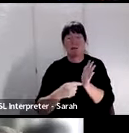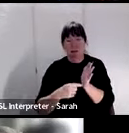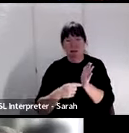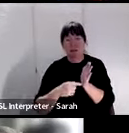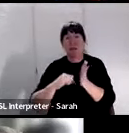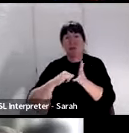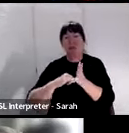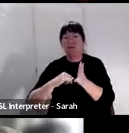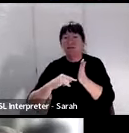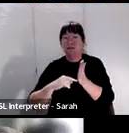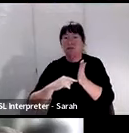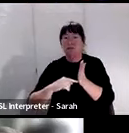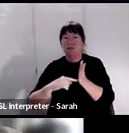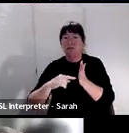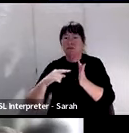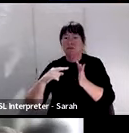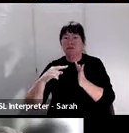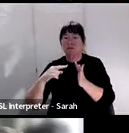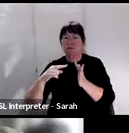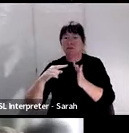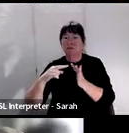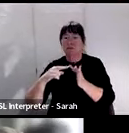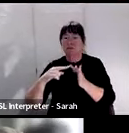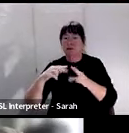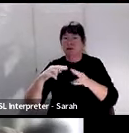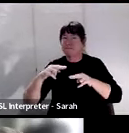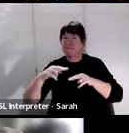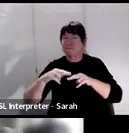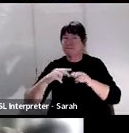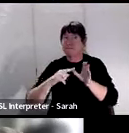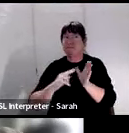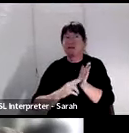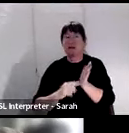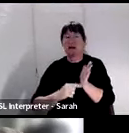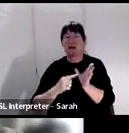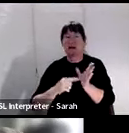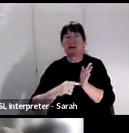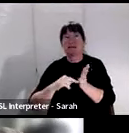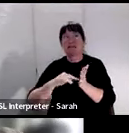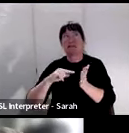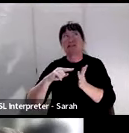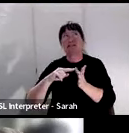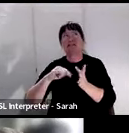Stefanitsis. I may have just badly bungled that